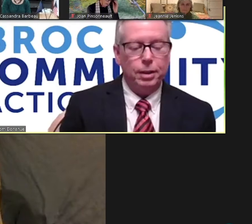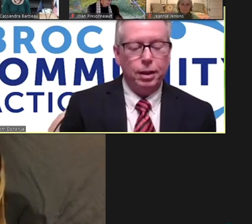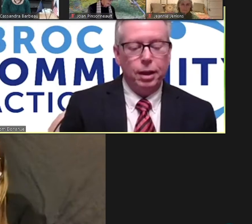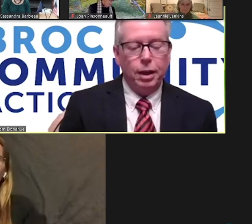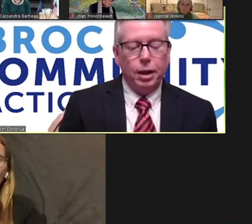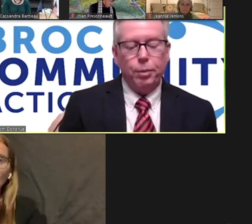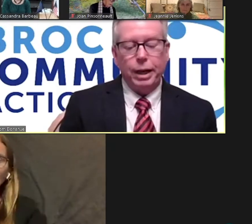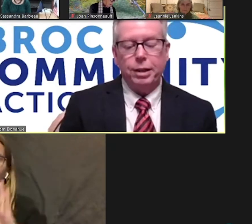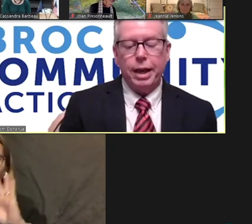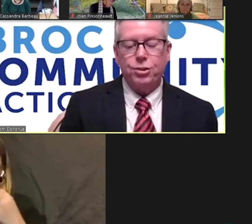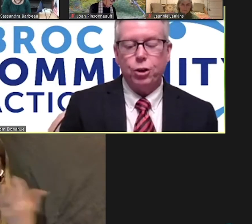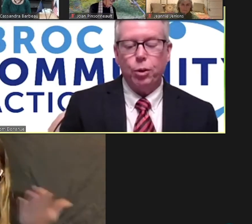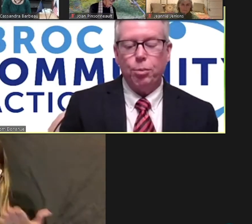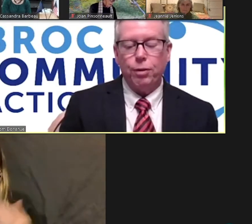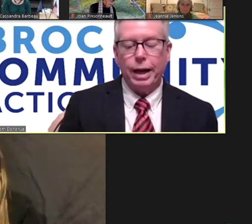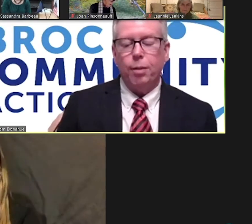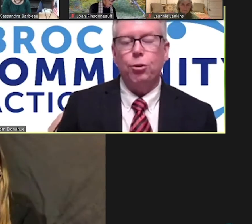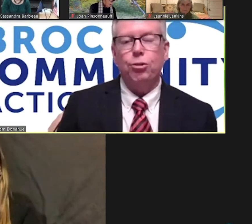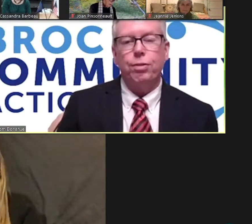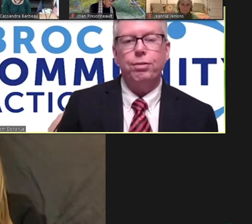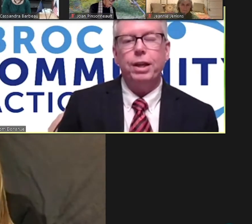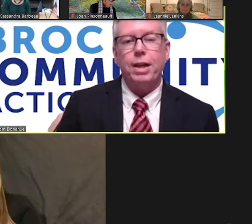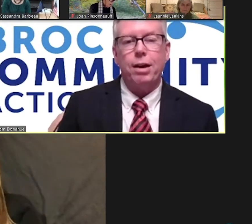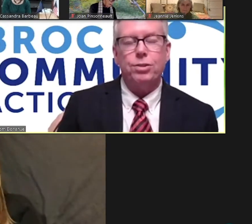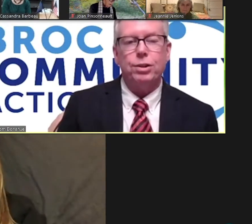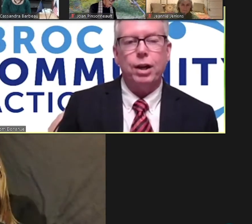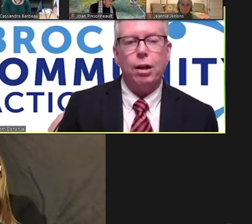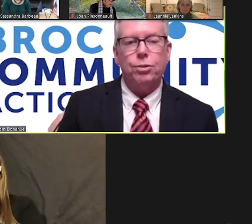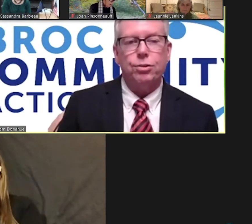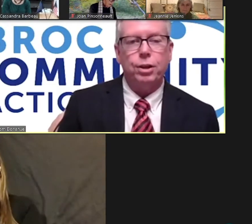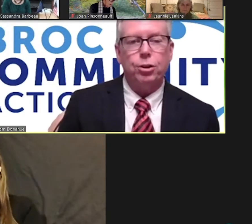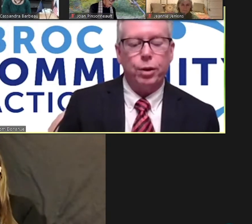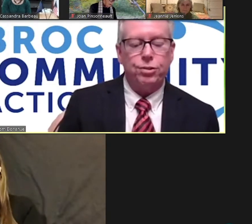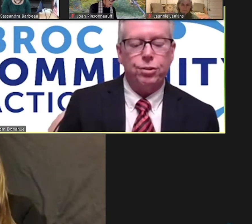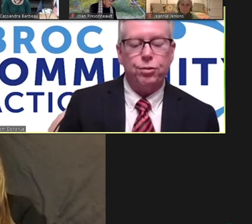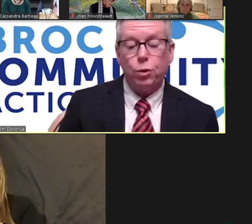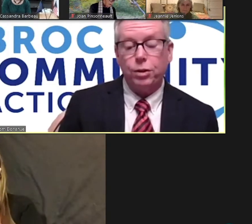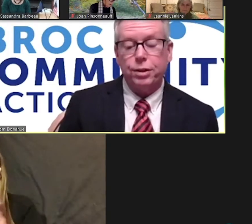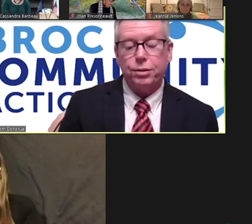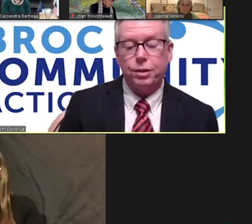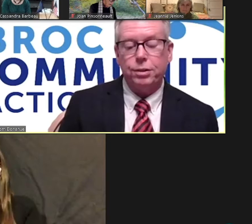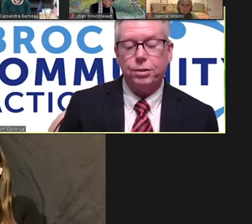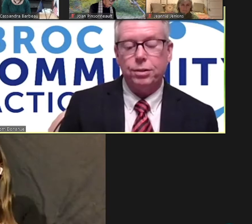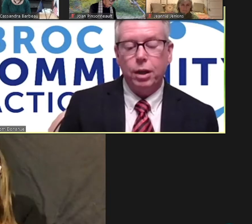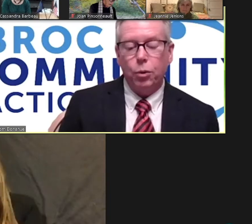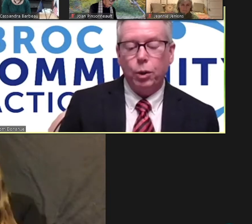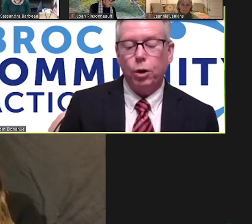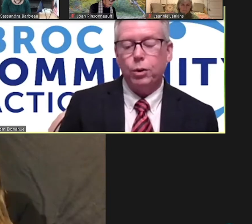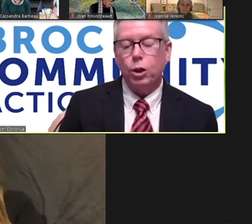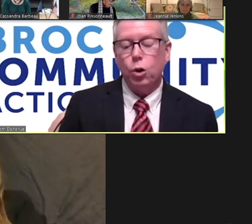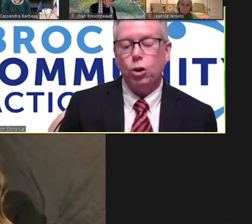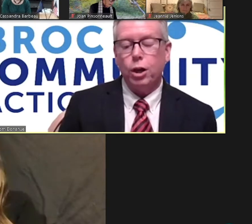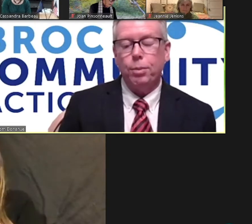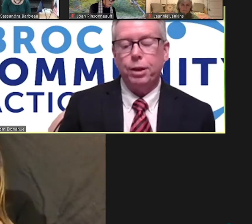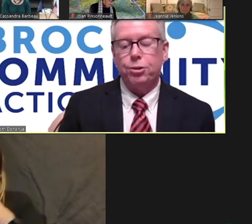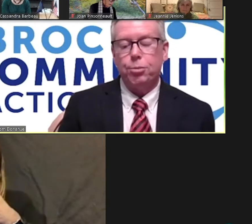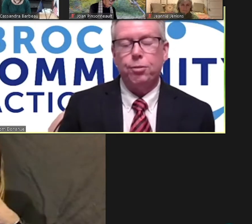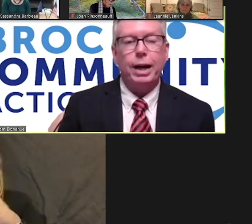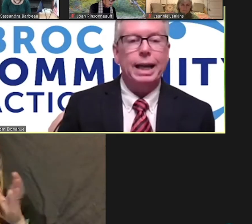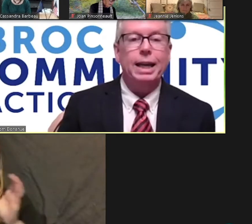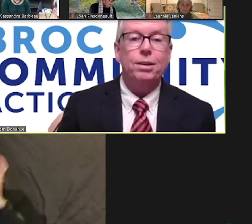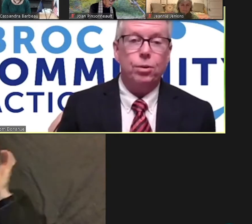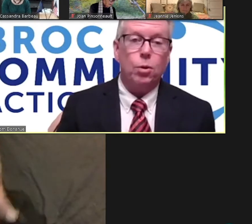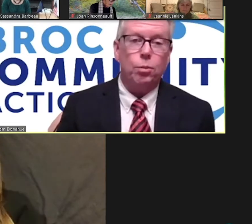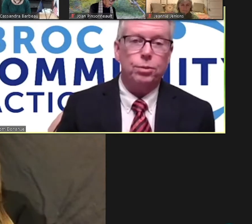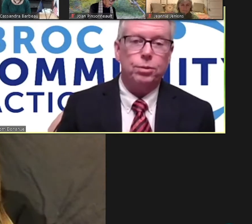Bennington. In Bennington last year, we provided almost $50,000 in crisis fuel assistance. We work with local companies